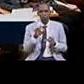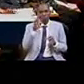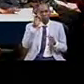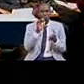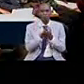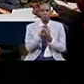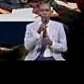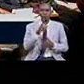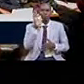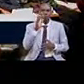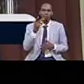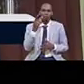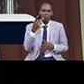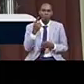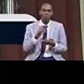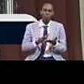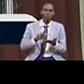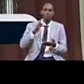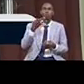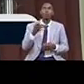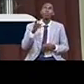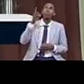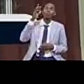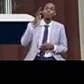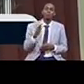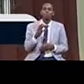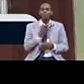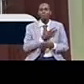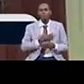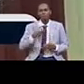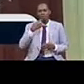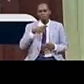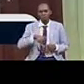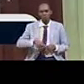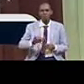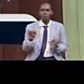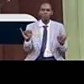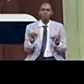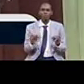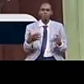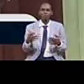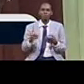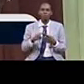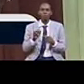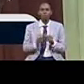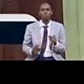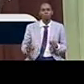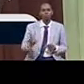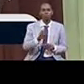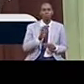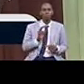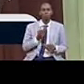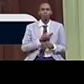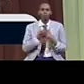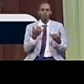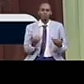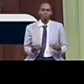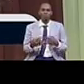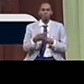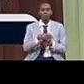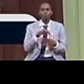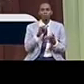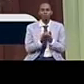see the glory of God?" And he still said the same thing to every one of us today, that if